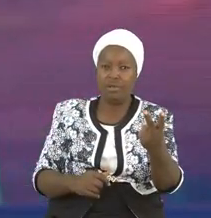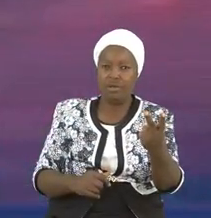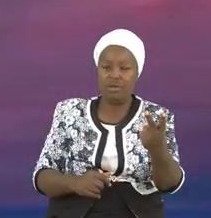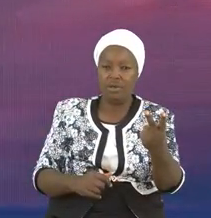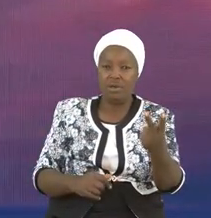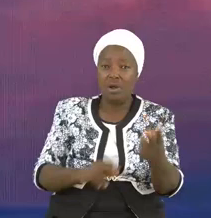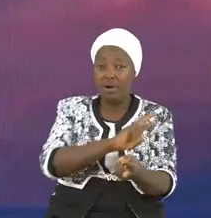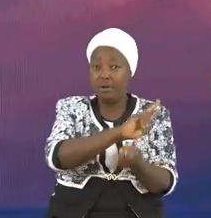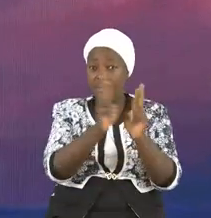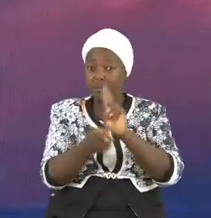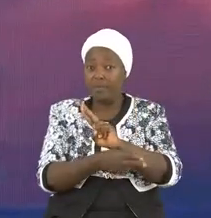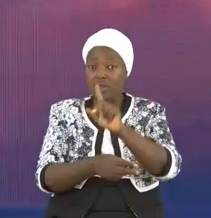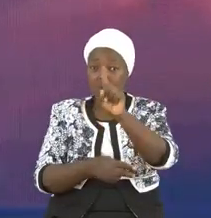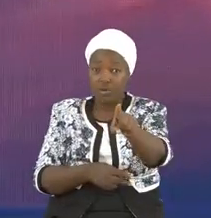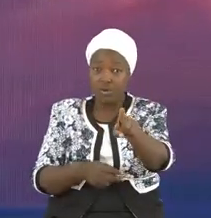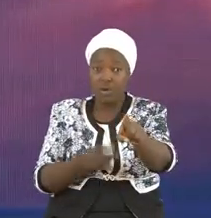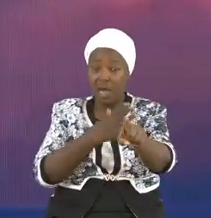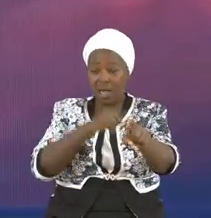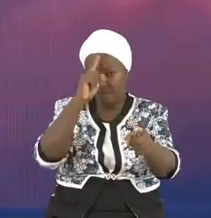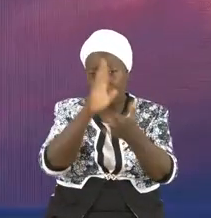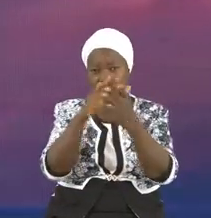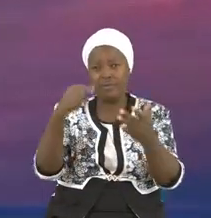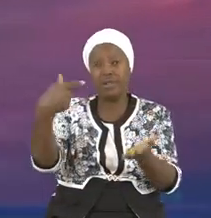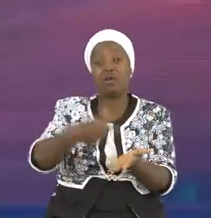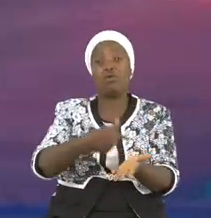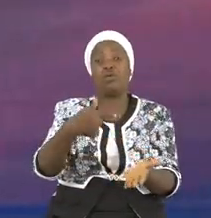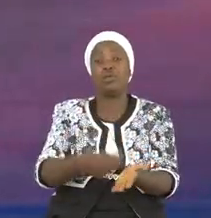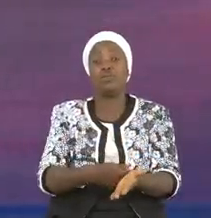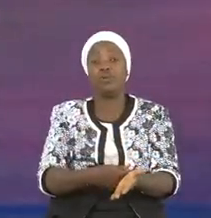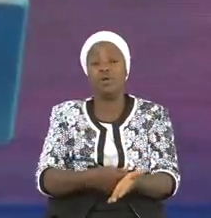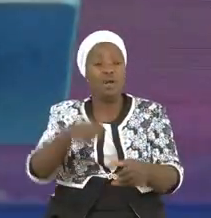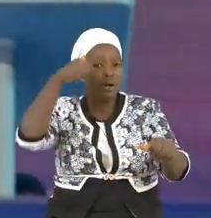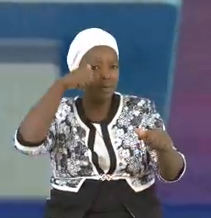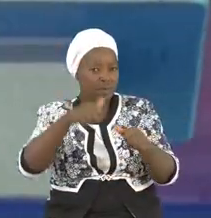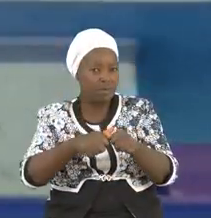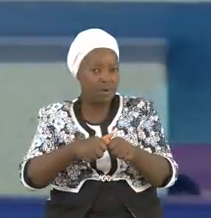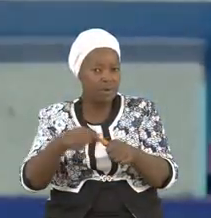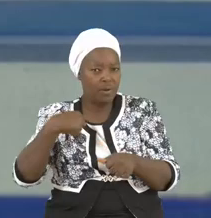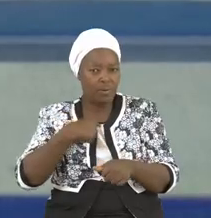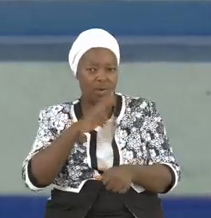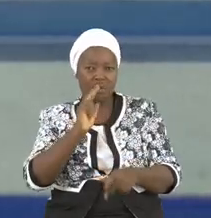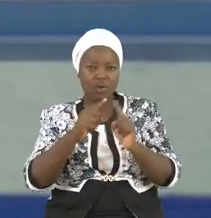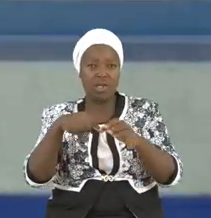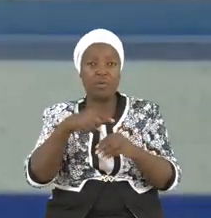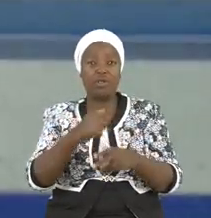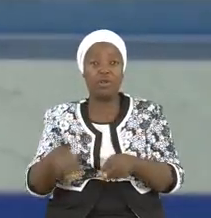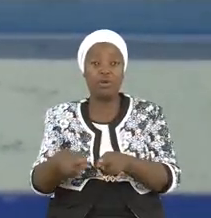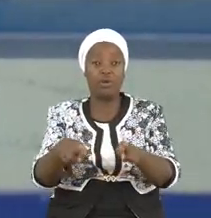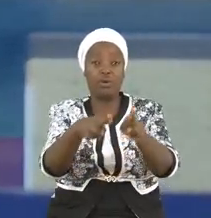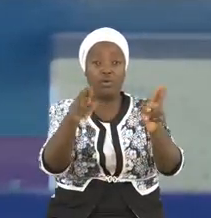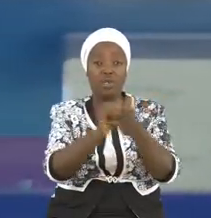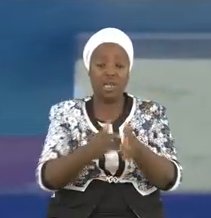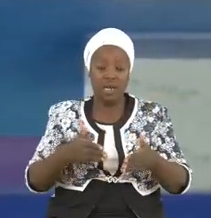and believe the gospel. Remember, we're talking on the road that leads to